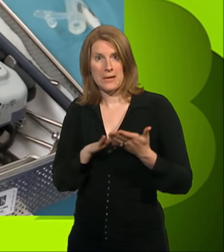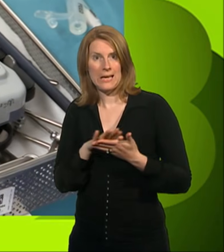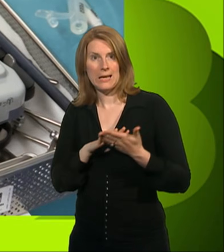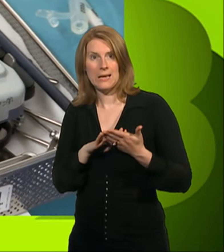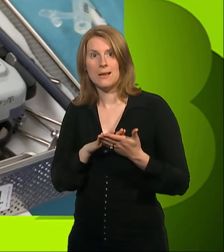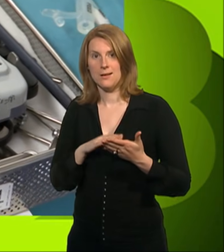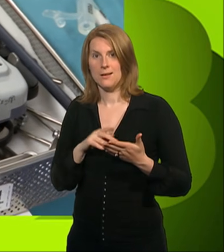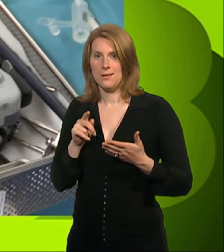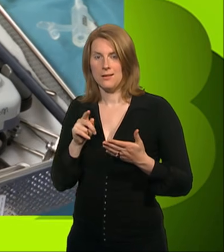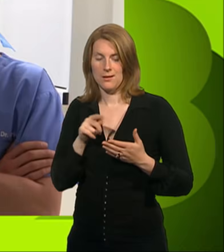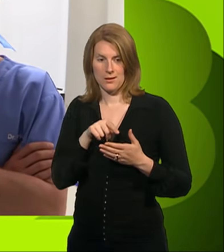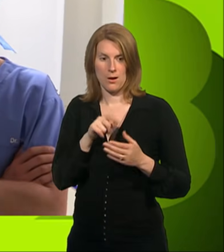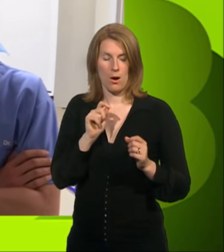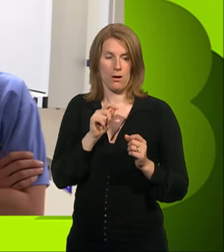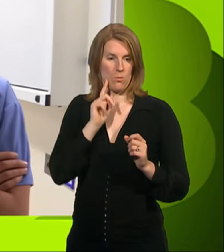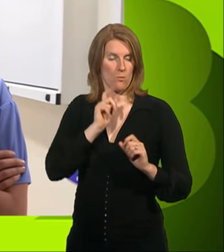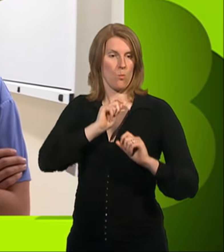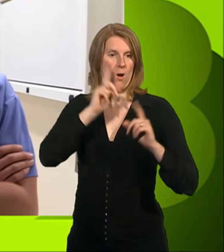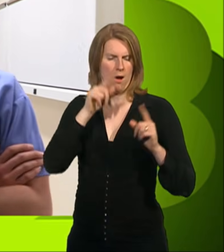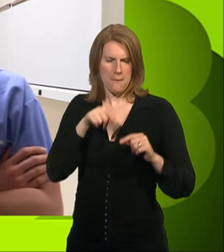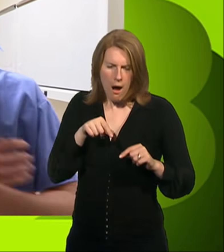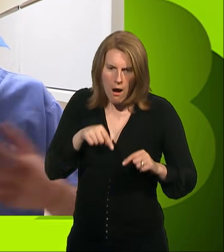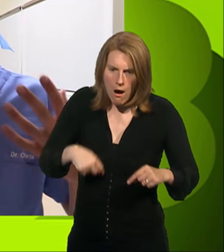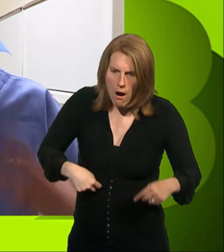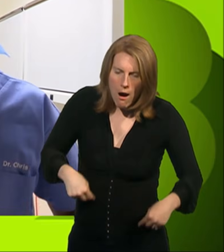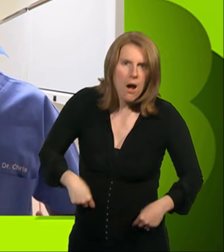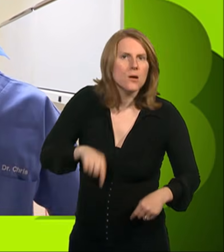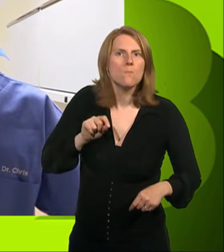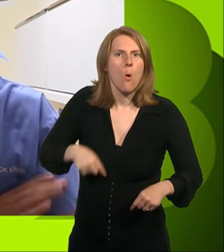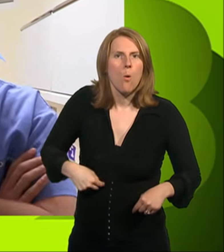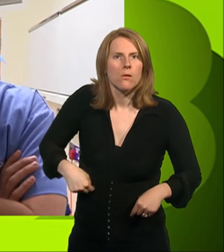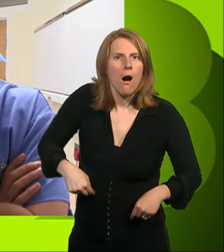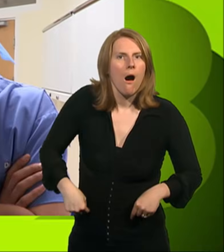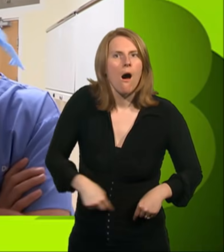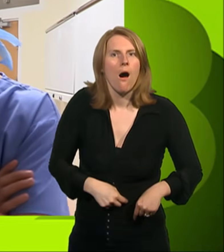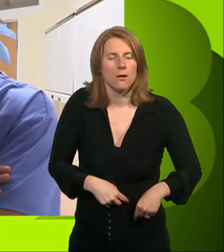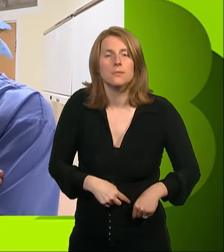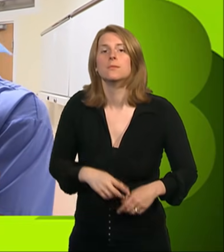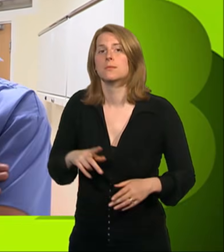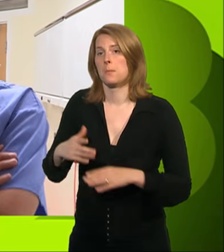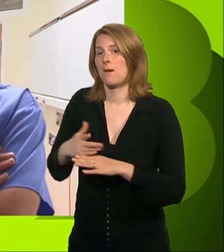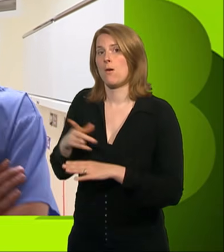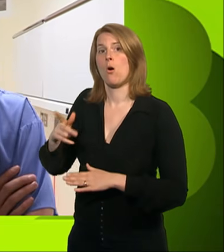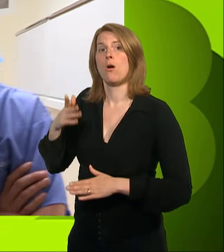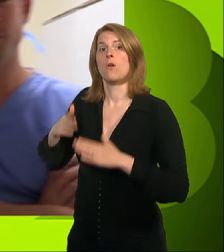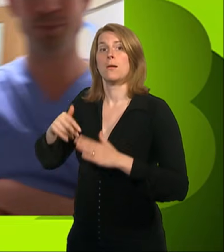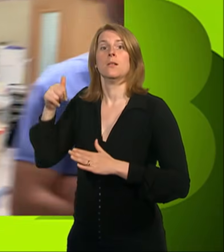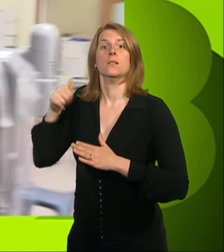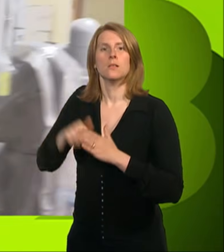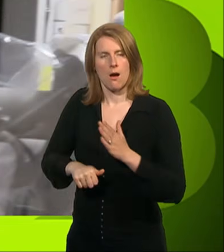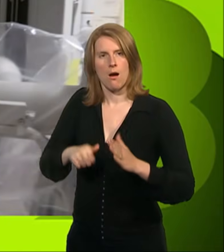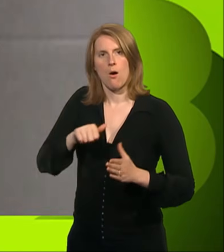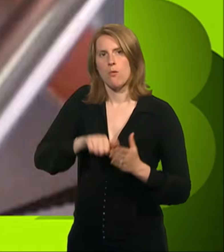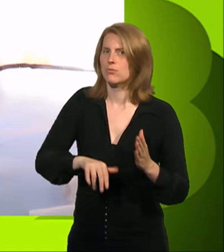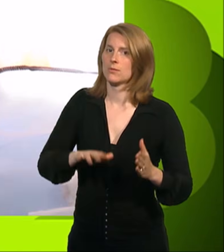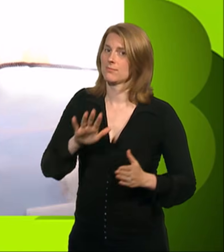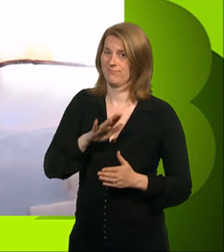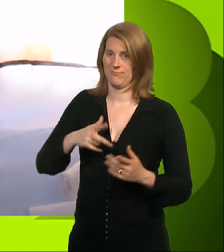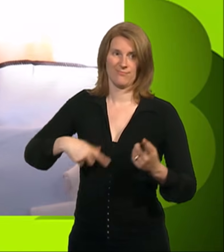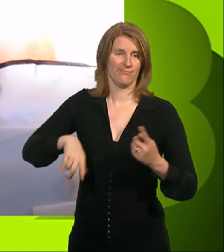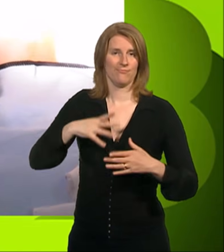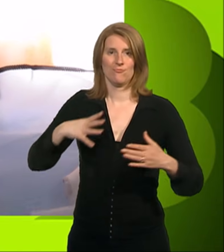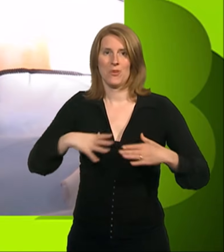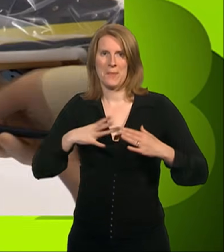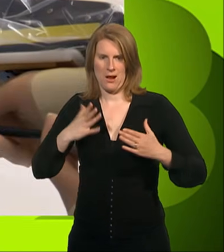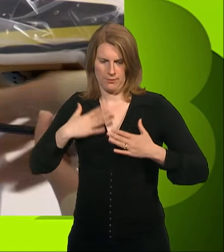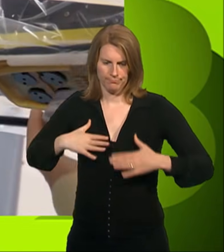of preparation to do. So just like surgeons get dressed in sterile clothing for operations, so does the robot. The team need to